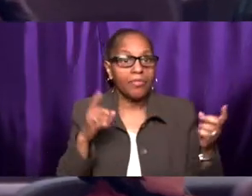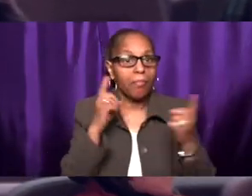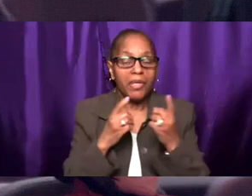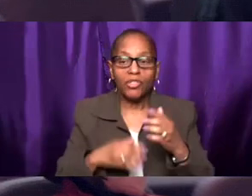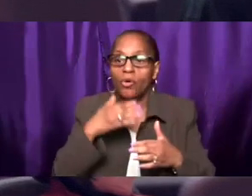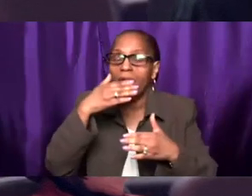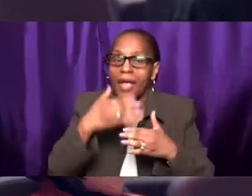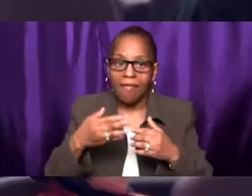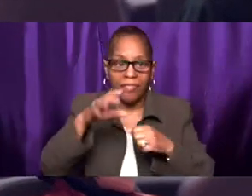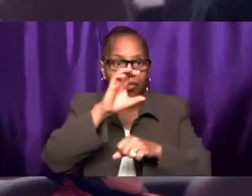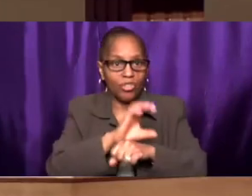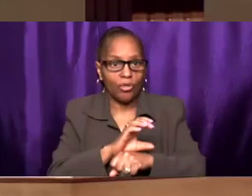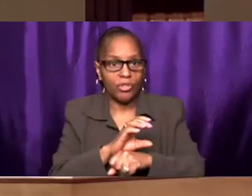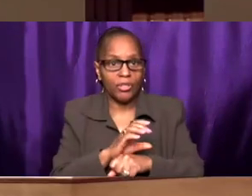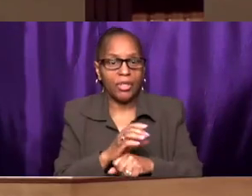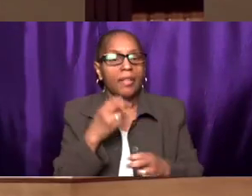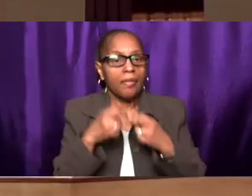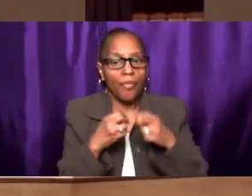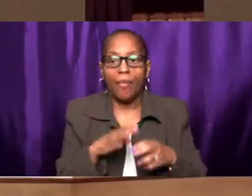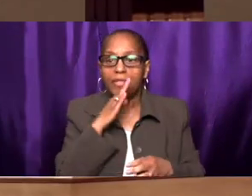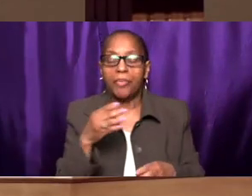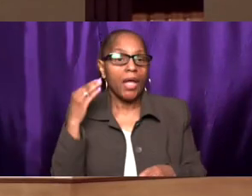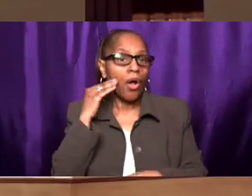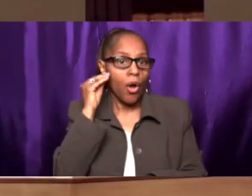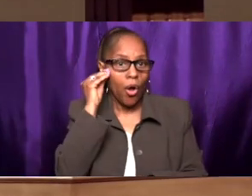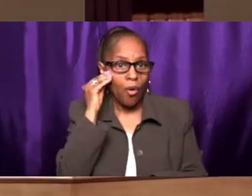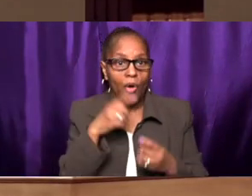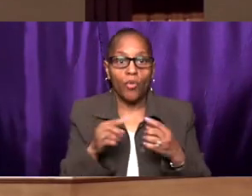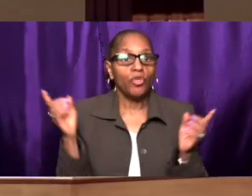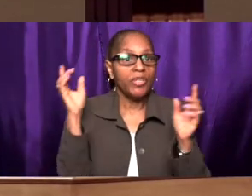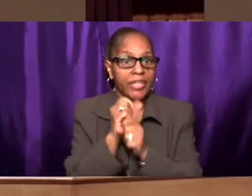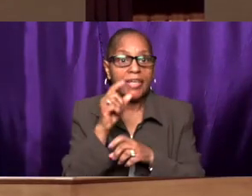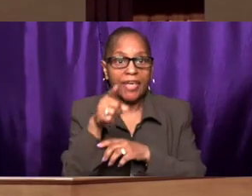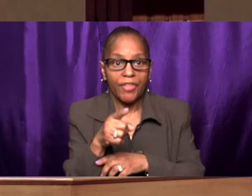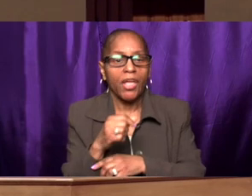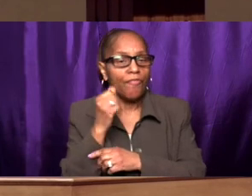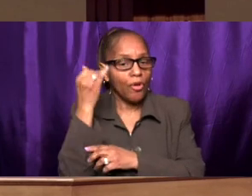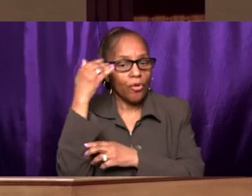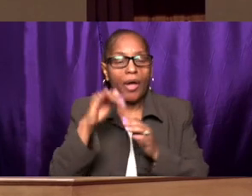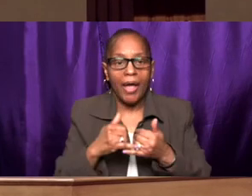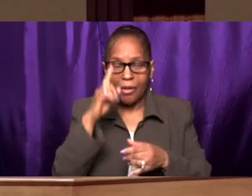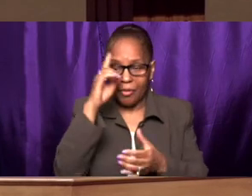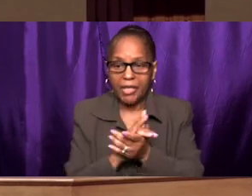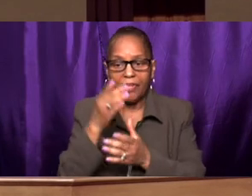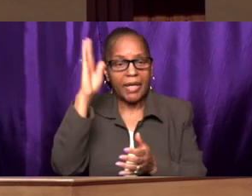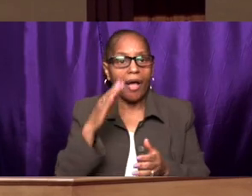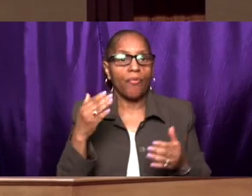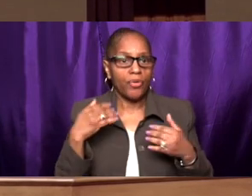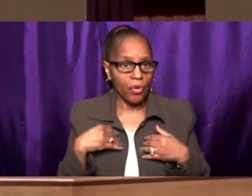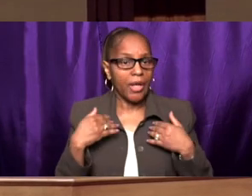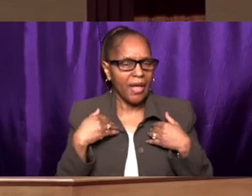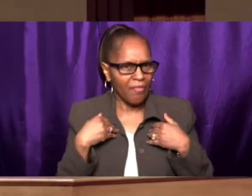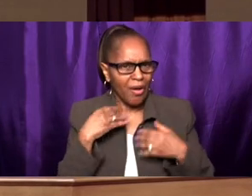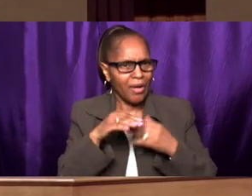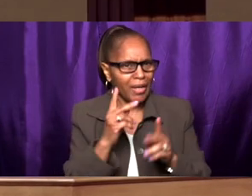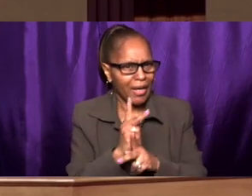The valley will be at home when you get there. And if you don't know how to believe God when you're going through the midst of it, when